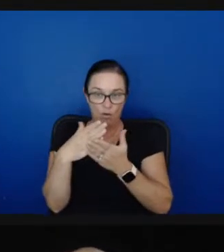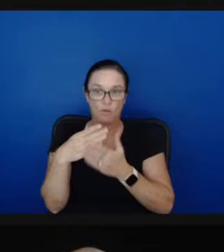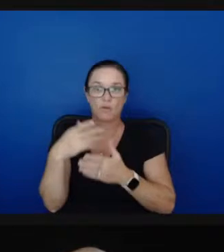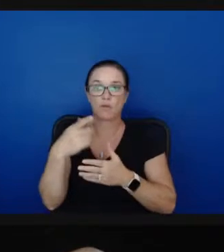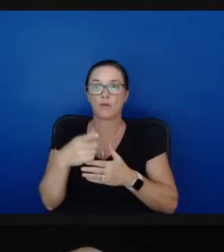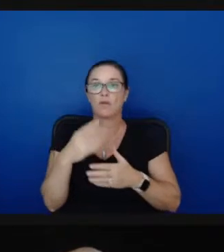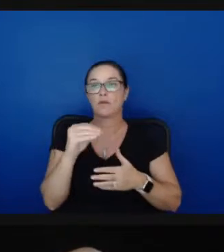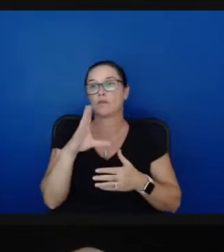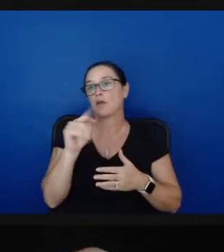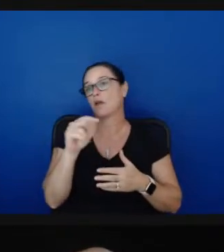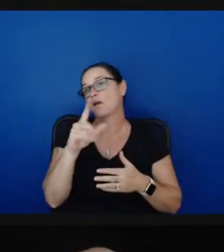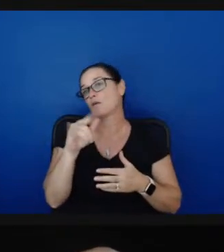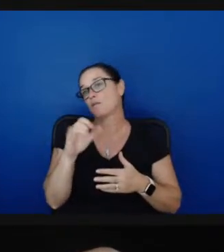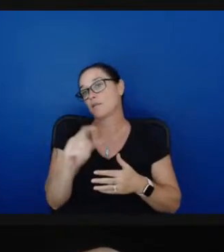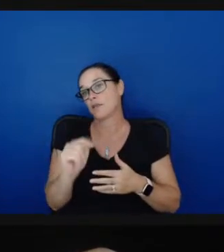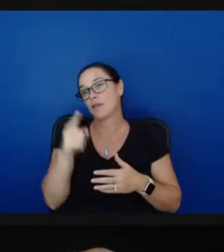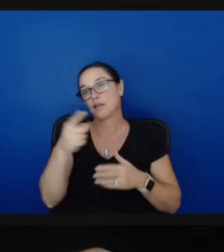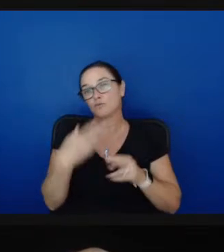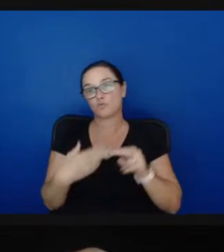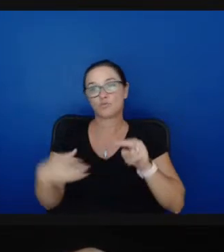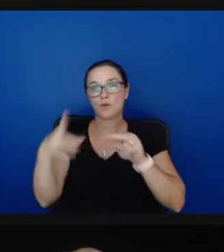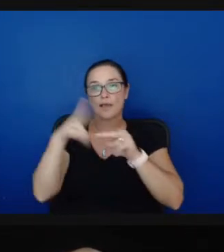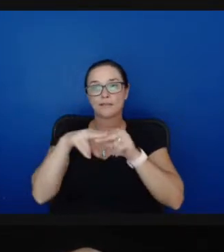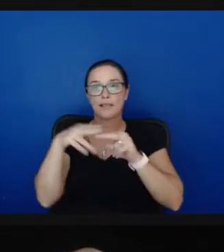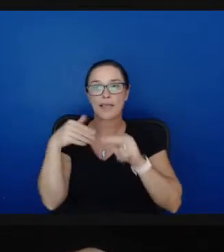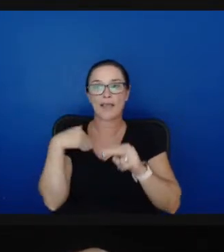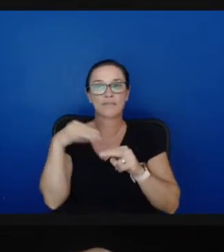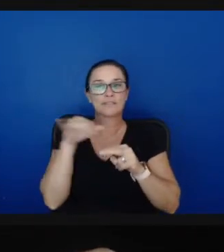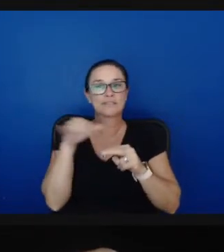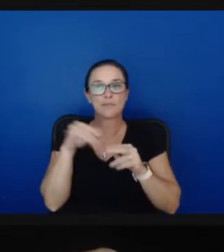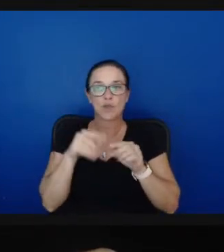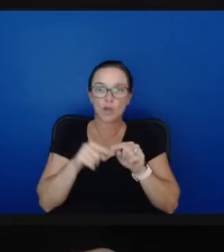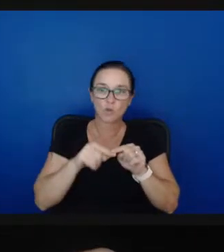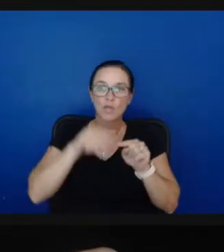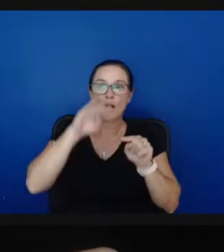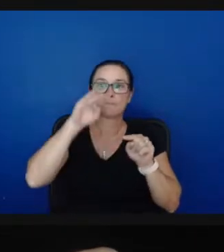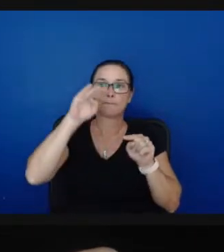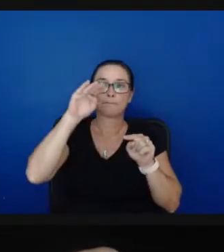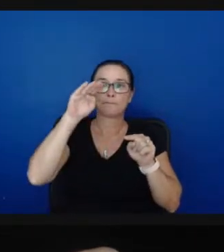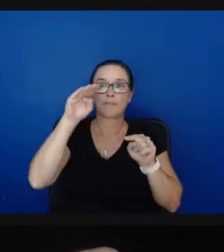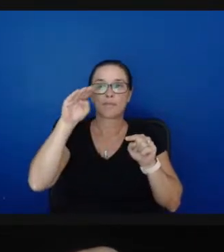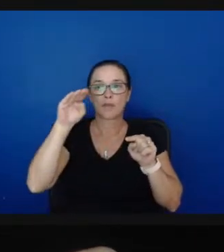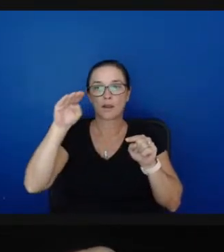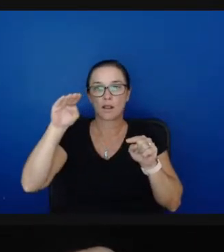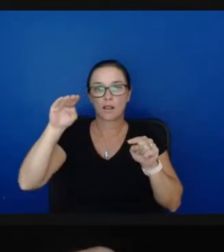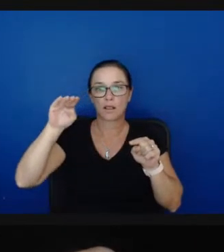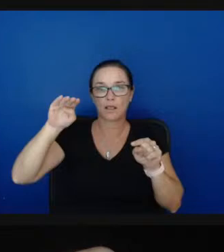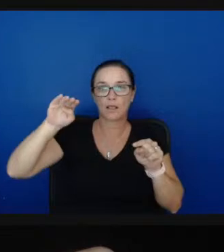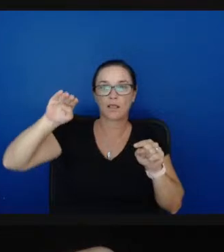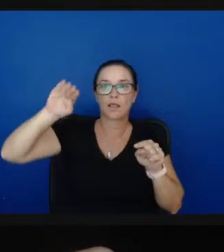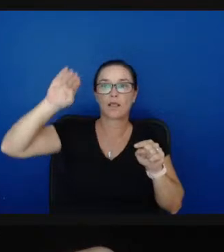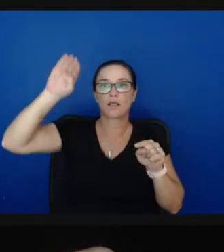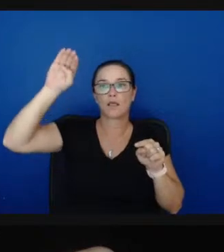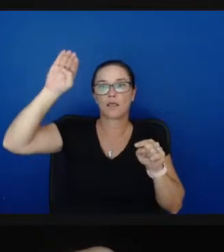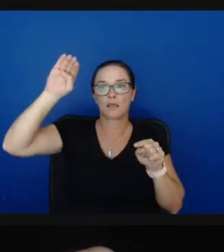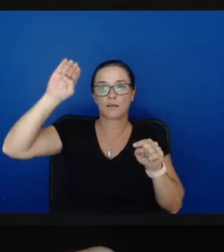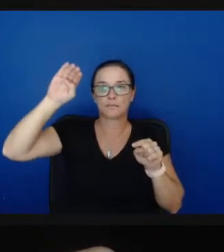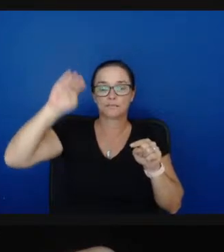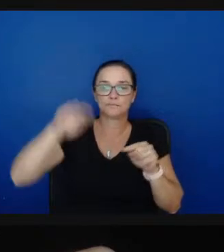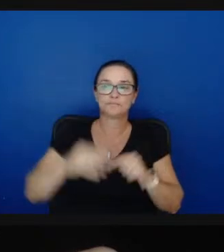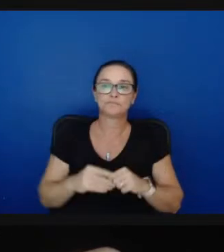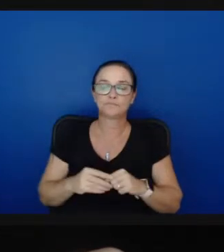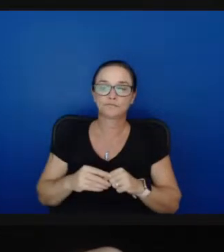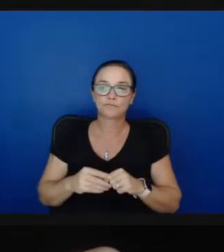outlet, here it is rising, and they all have a similar pattern. It rises quickly, slowly, stops, and then here we go quickly